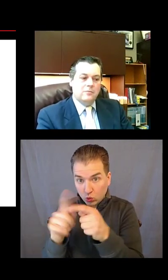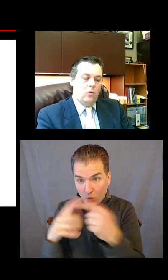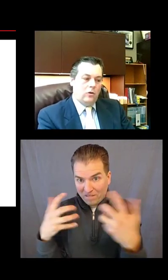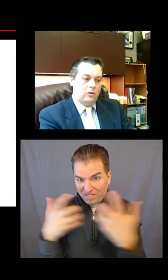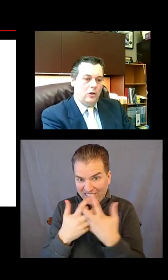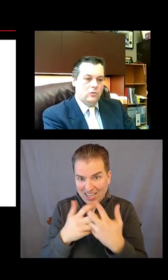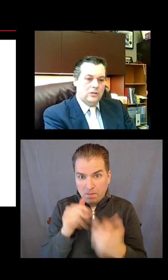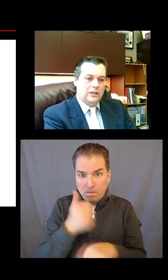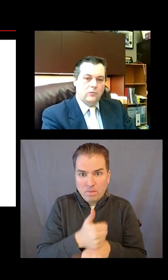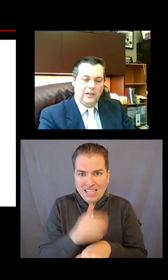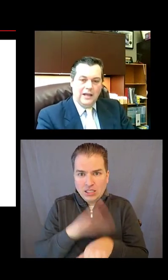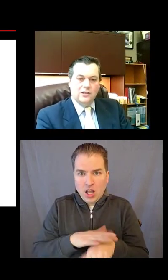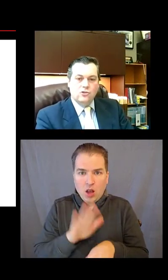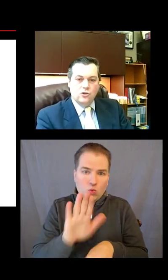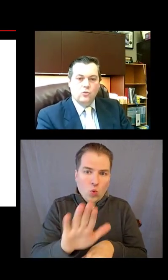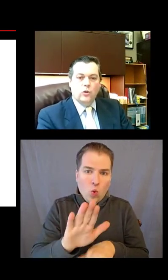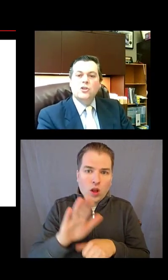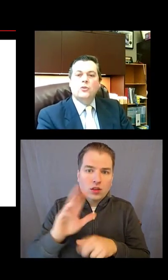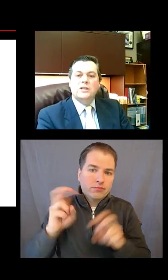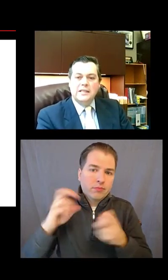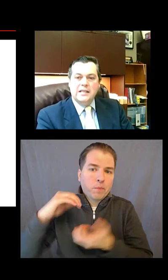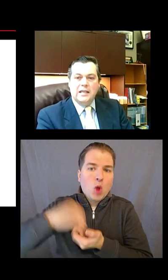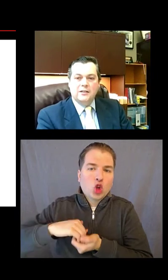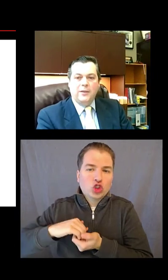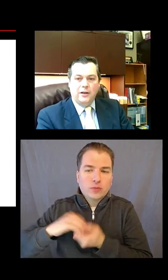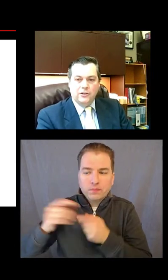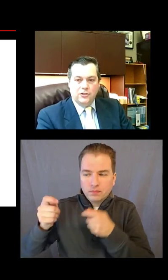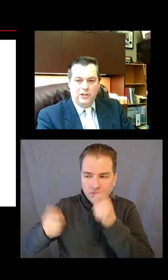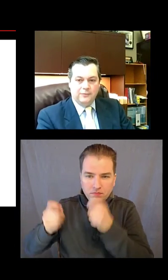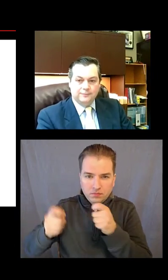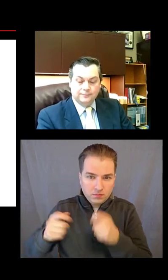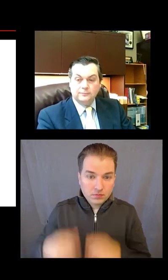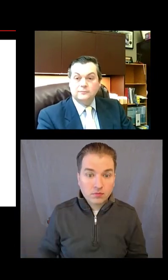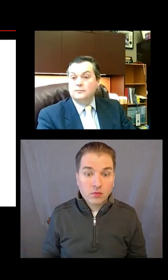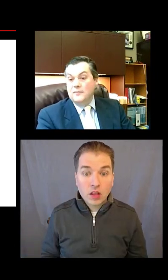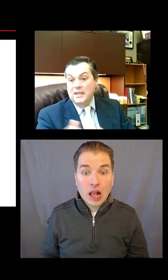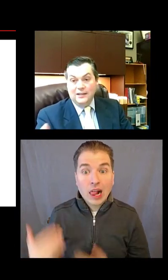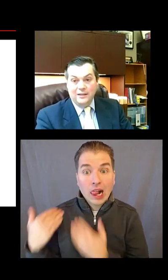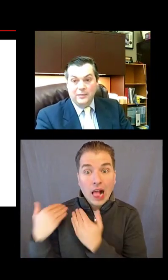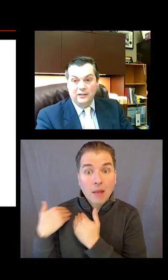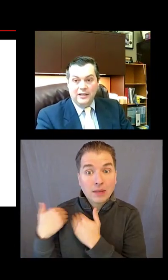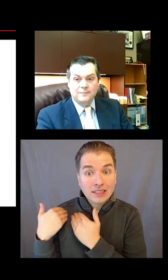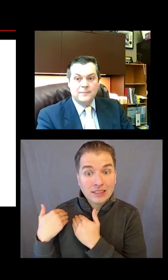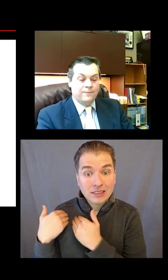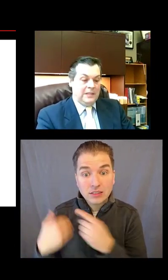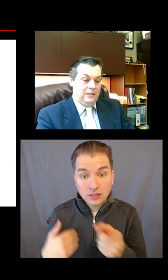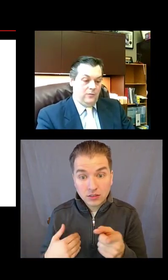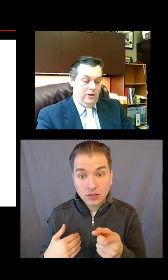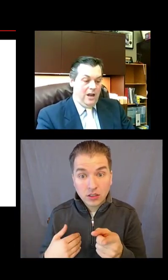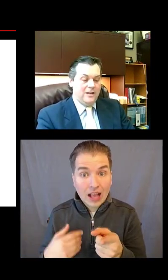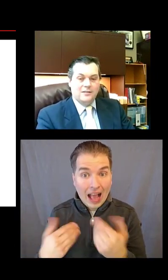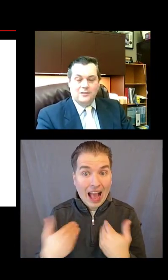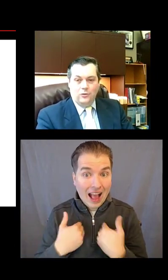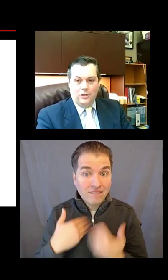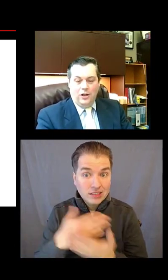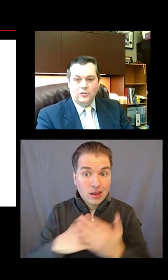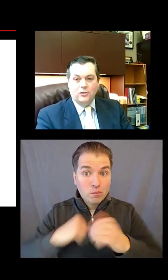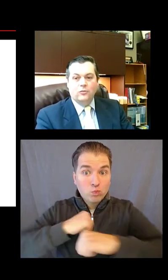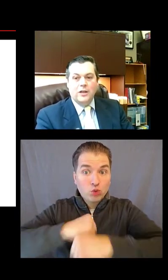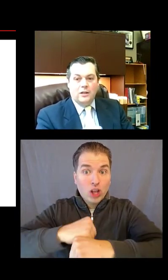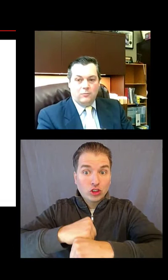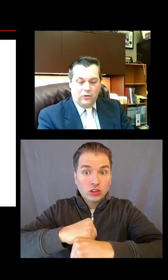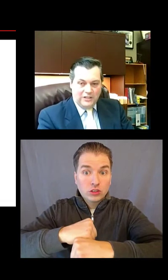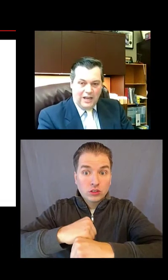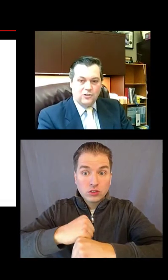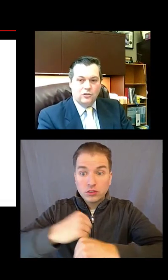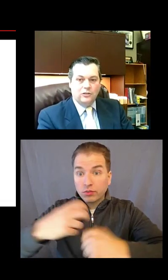payments to be more closely related to what you would see in a partnership. Liability, very nice. You can